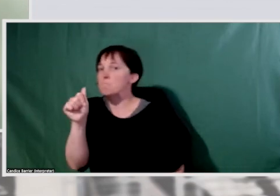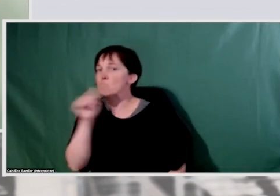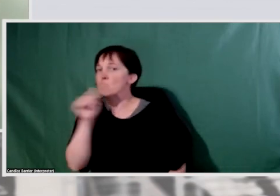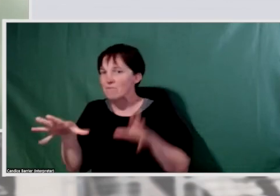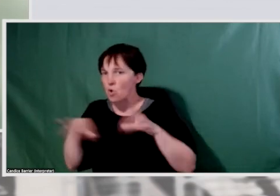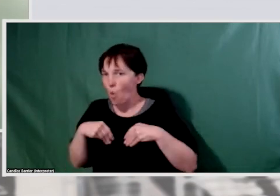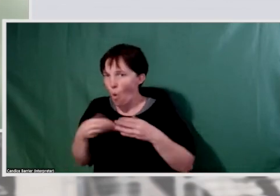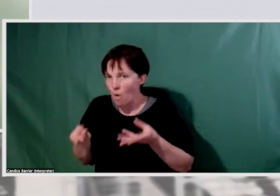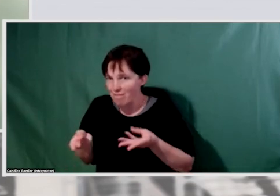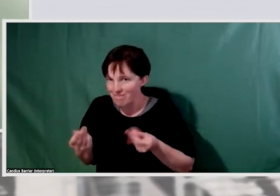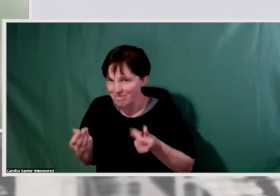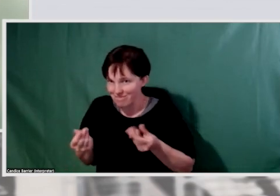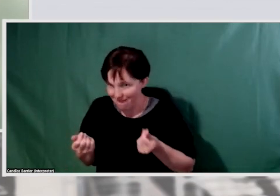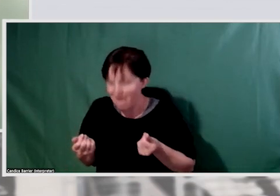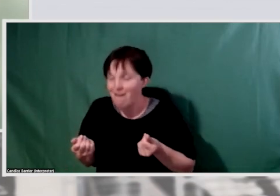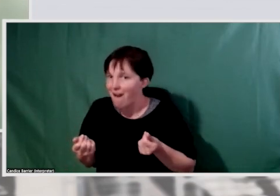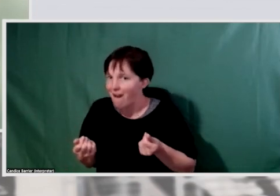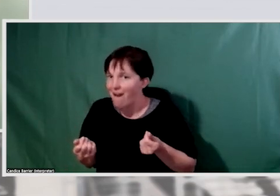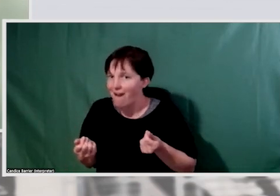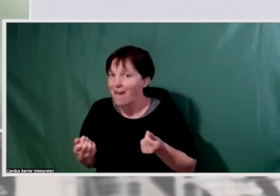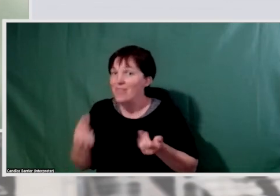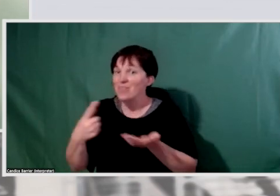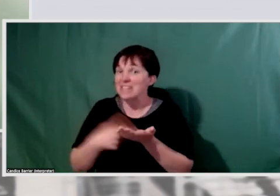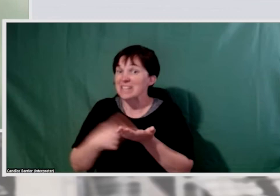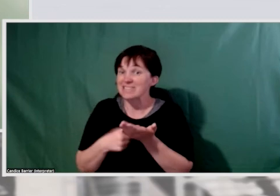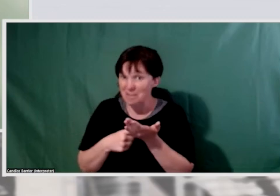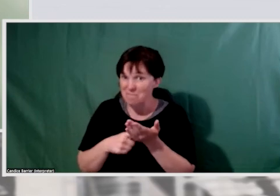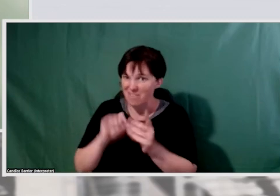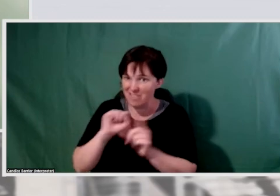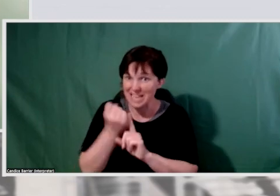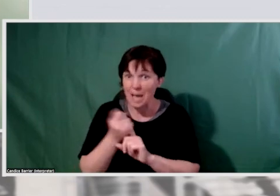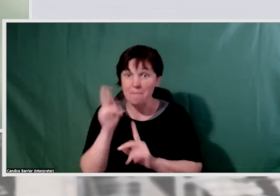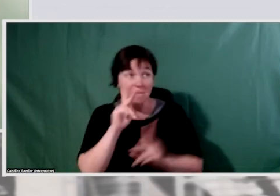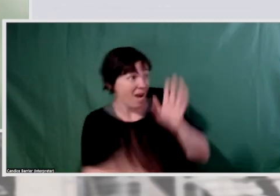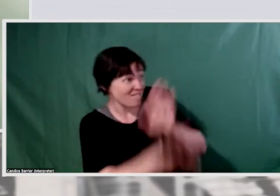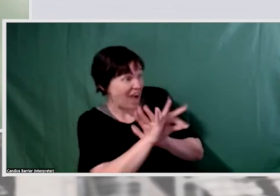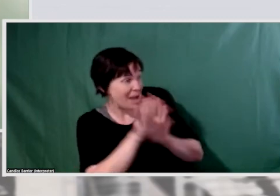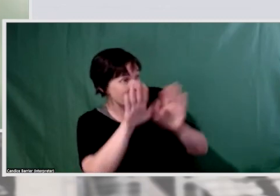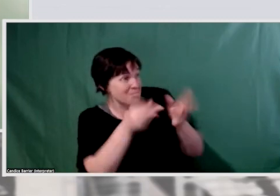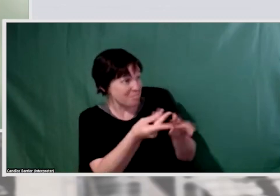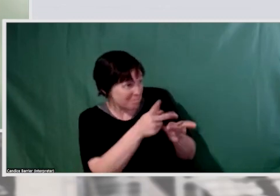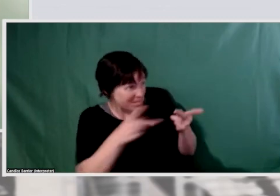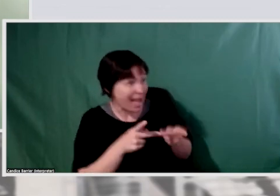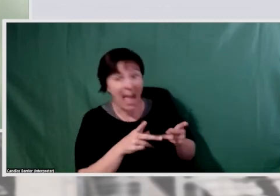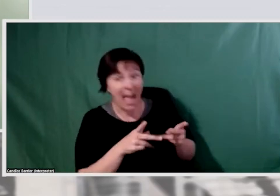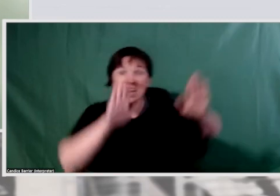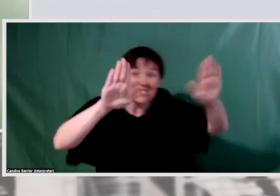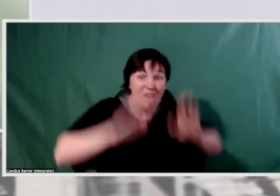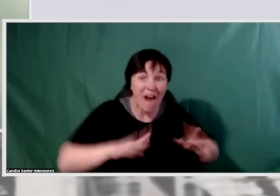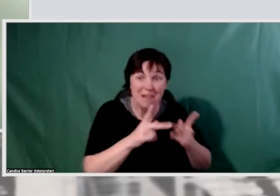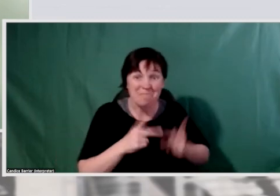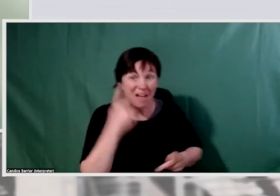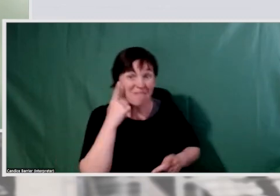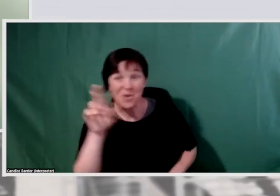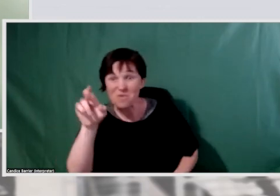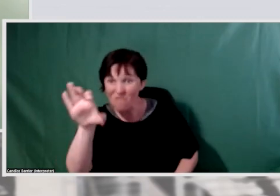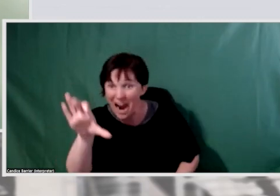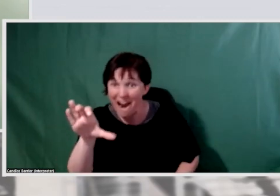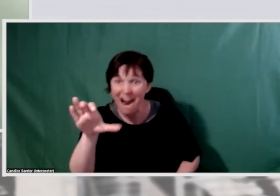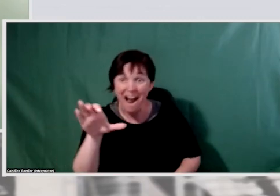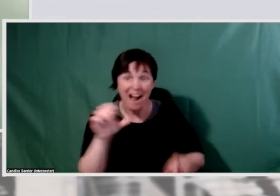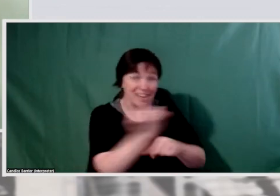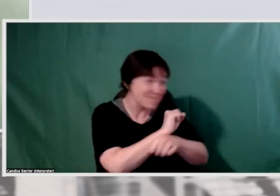as is sometimes the case when folks identify a site that might be a great place for a recreational facility,